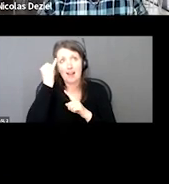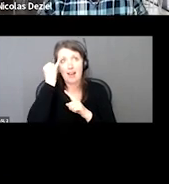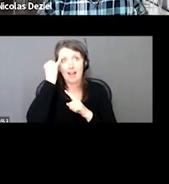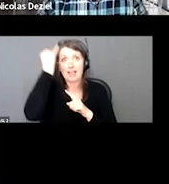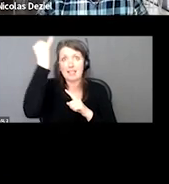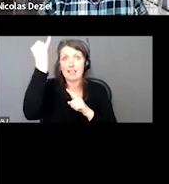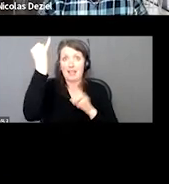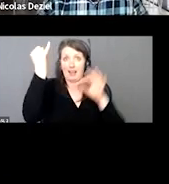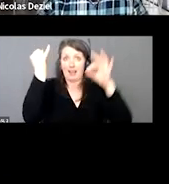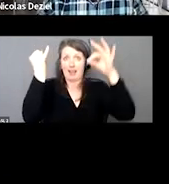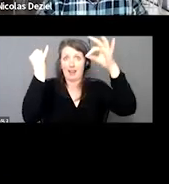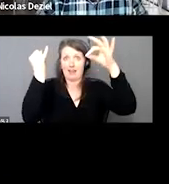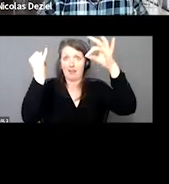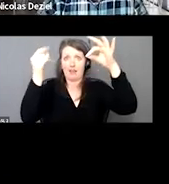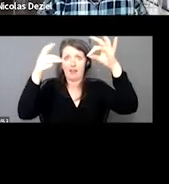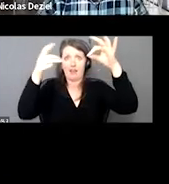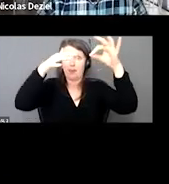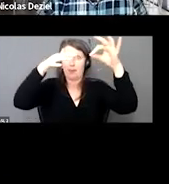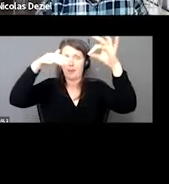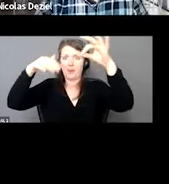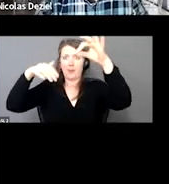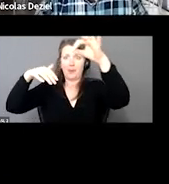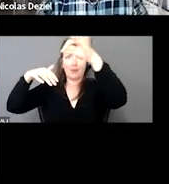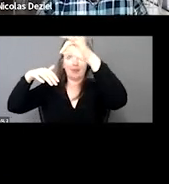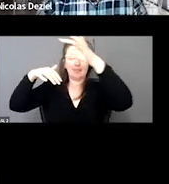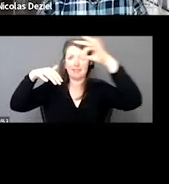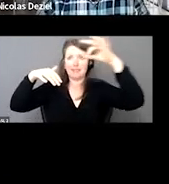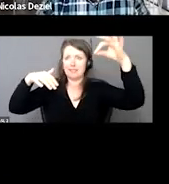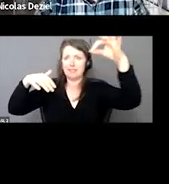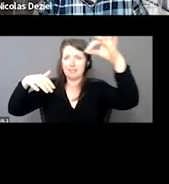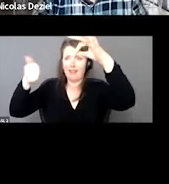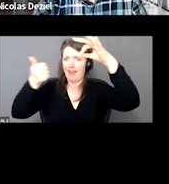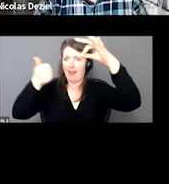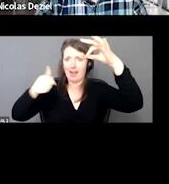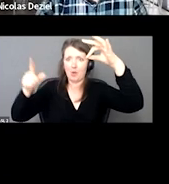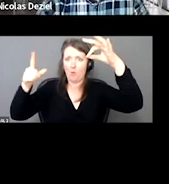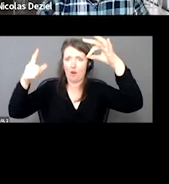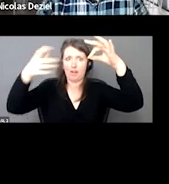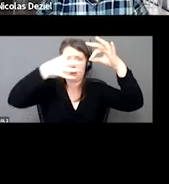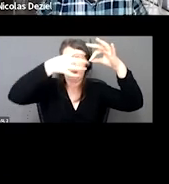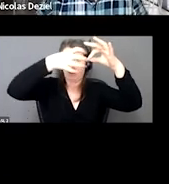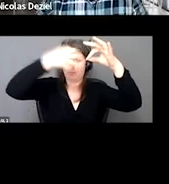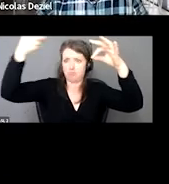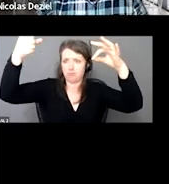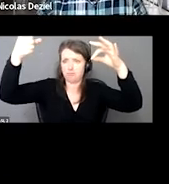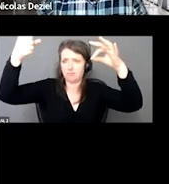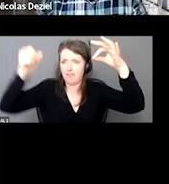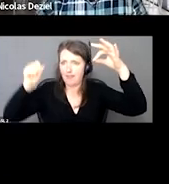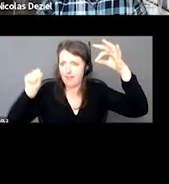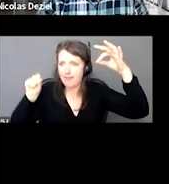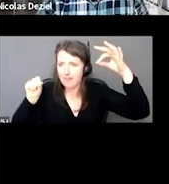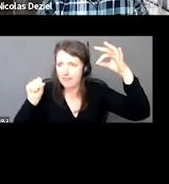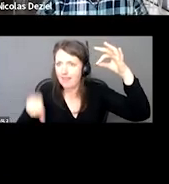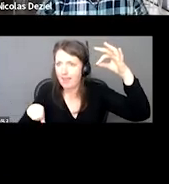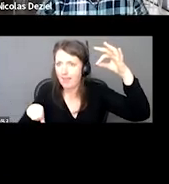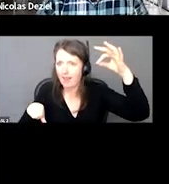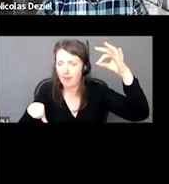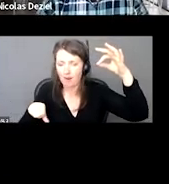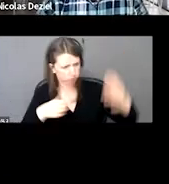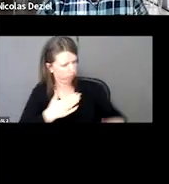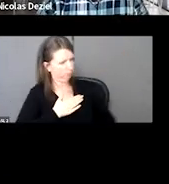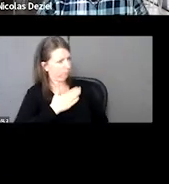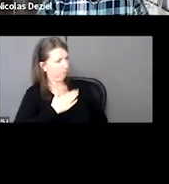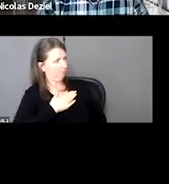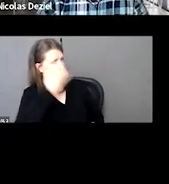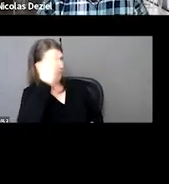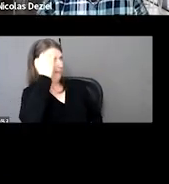air, it's floating around. So it's what we call public domain. Anybody can just grab the idea and just make it their own. So it's until you